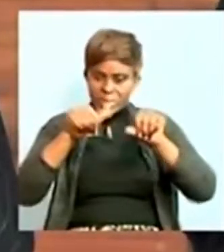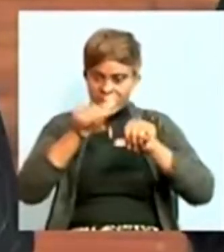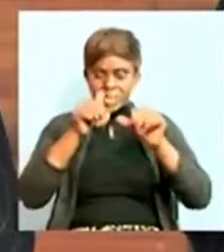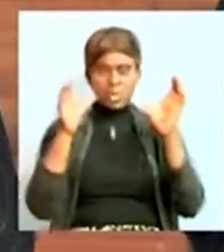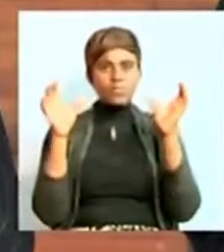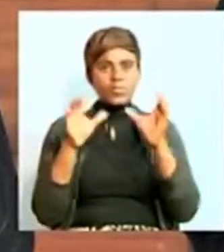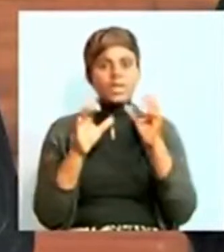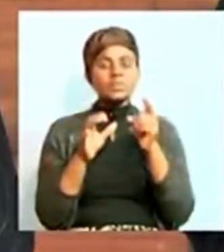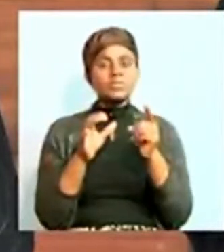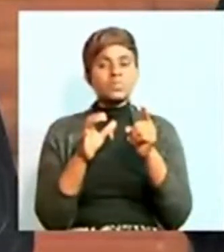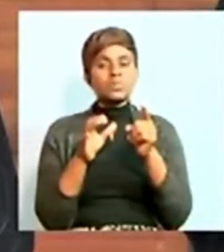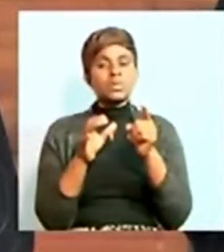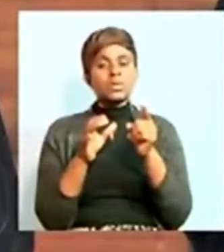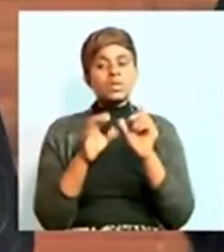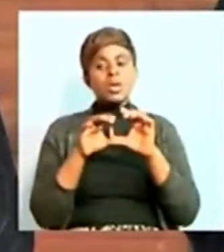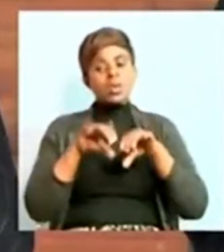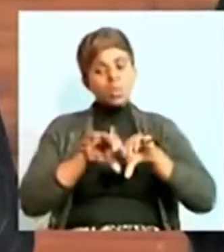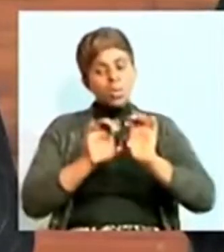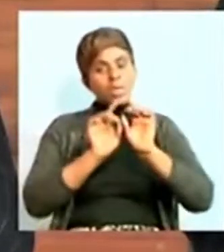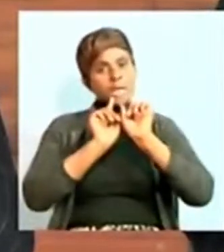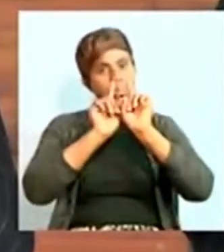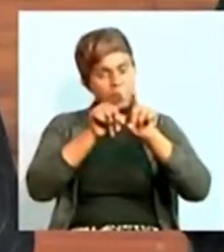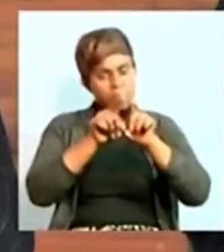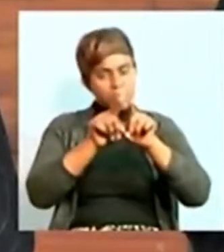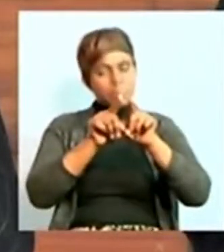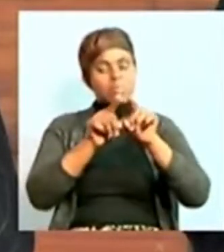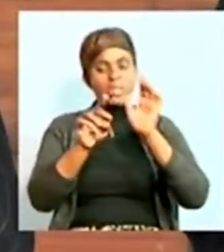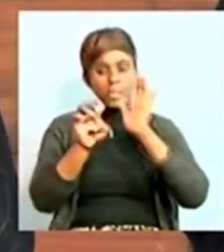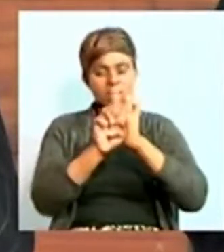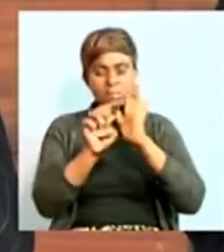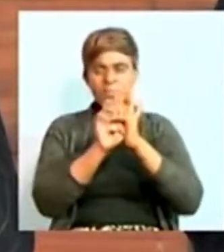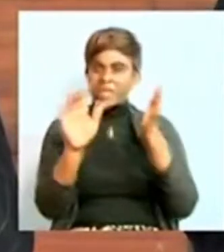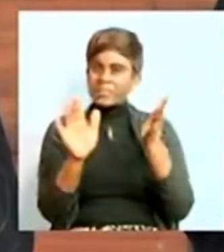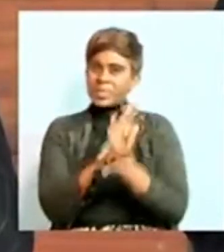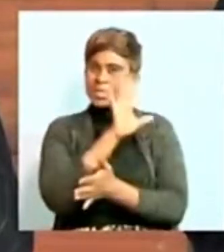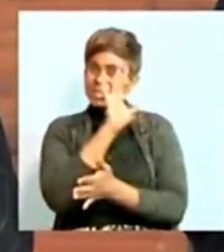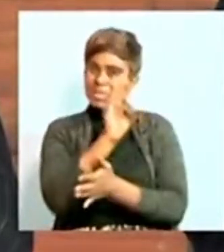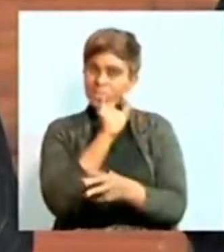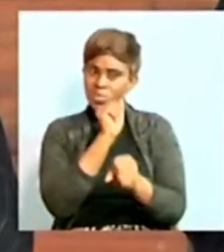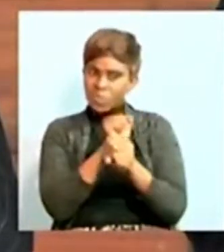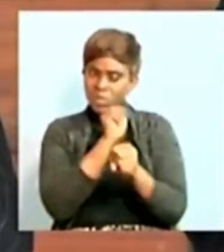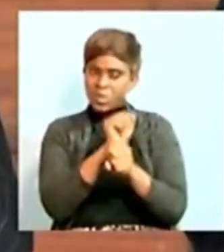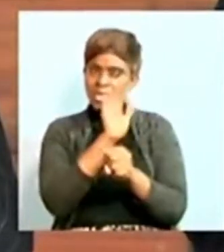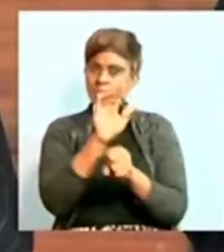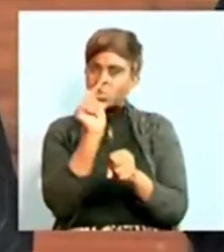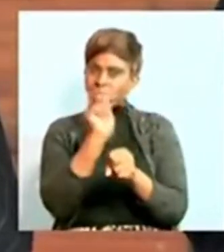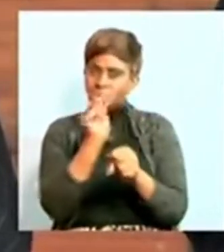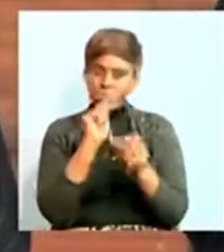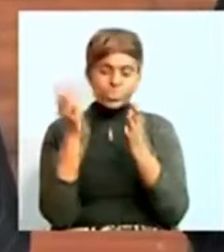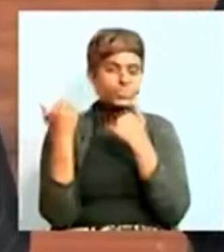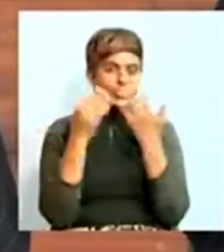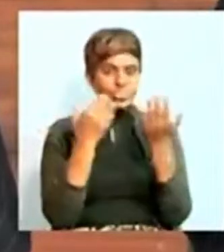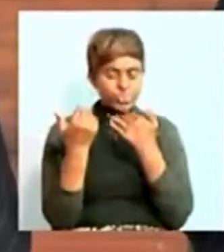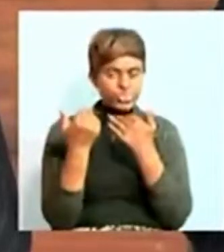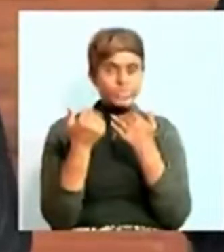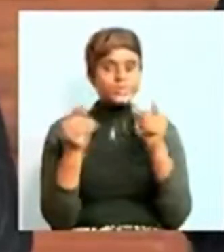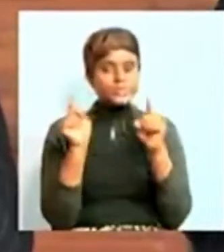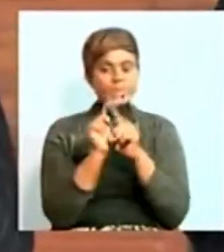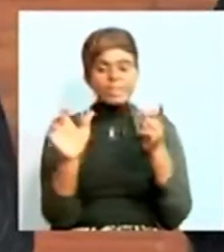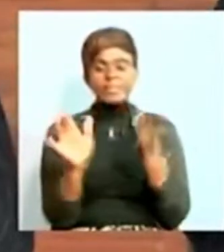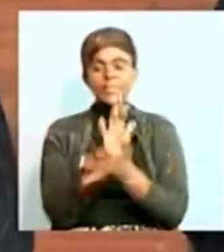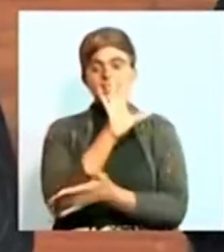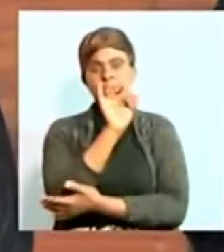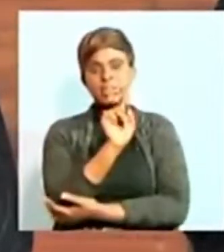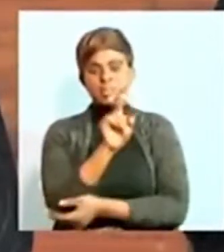council went ahead, like on page 7, to work on the ablution block. And also on page